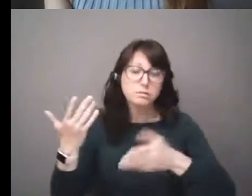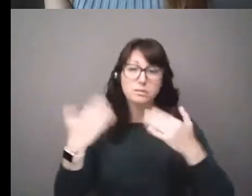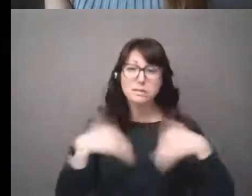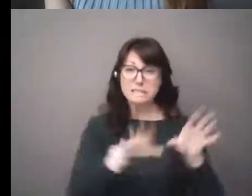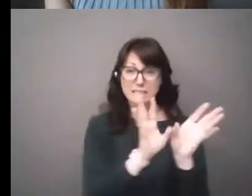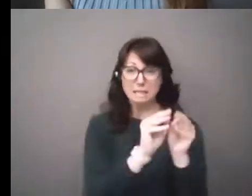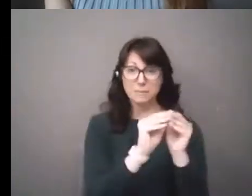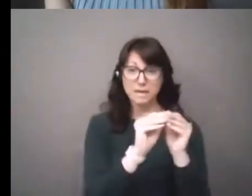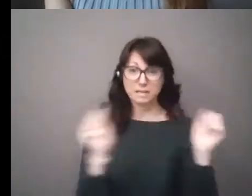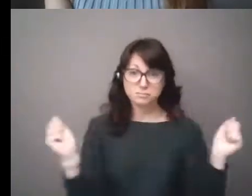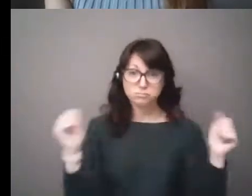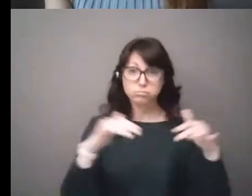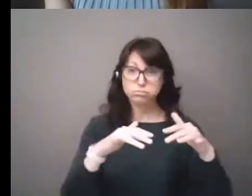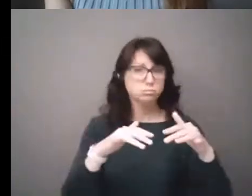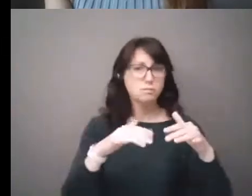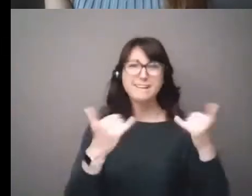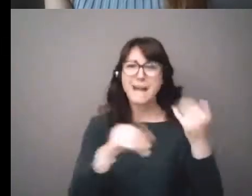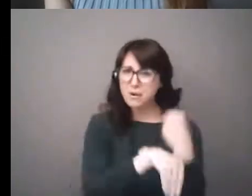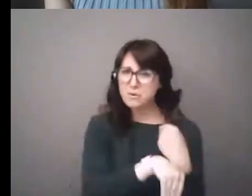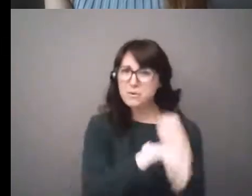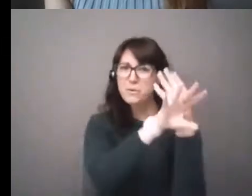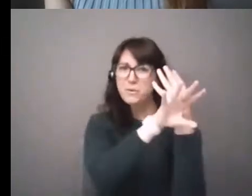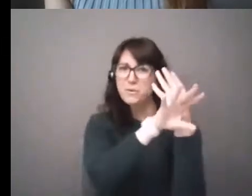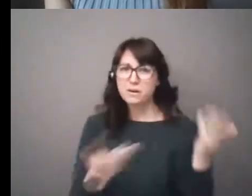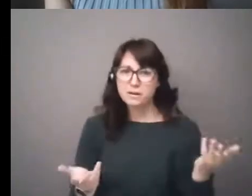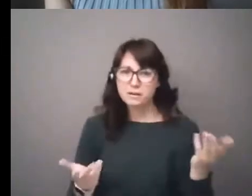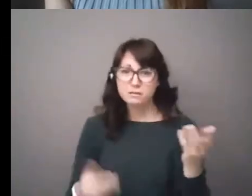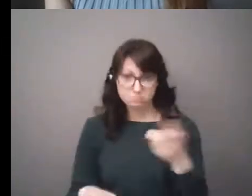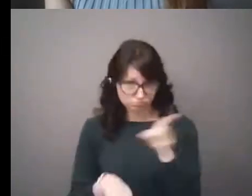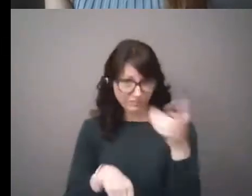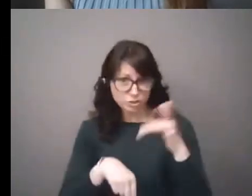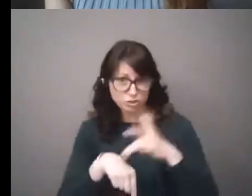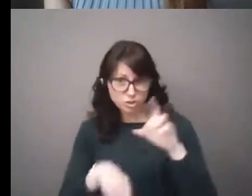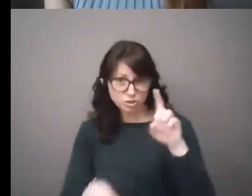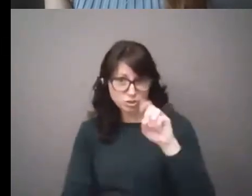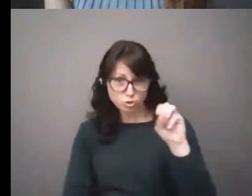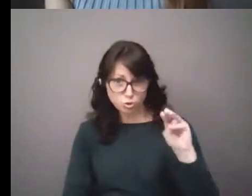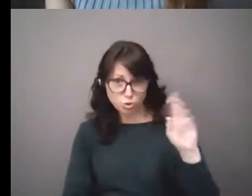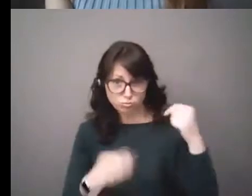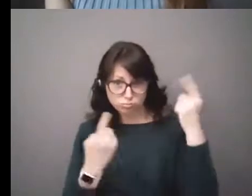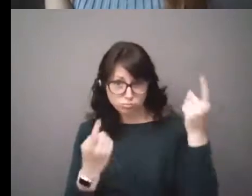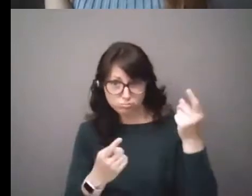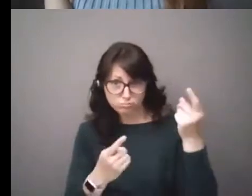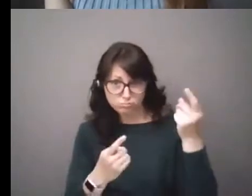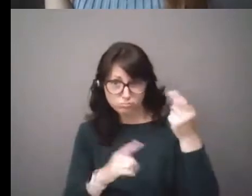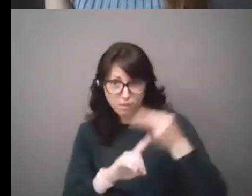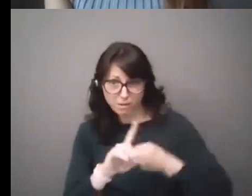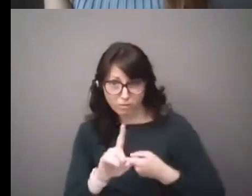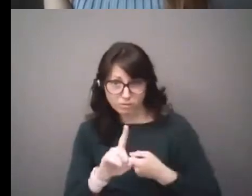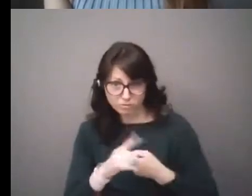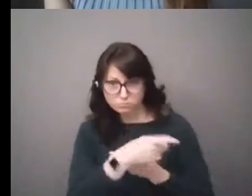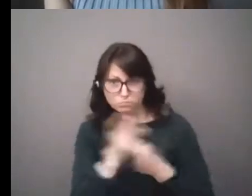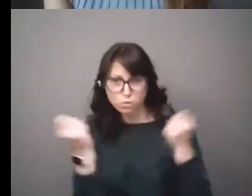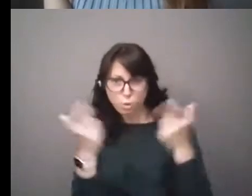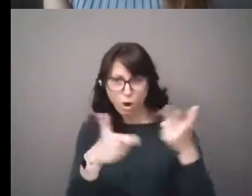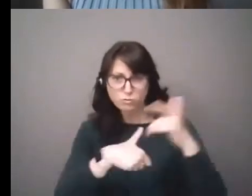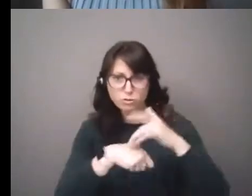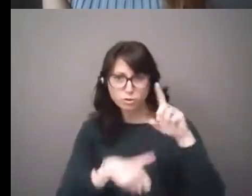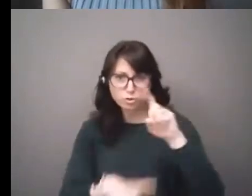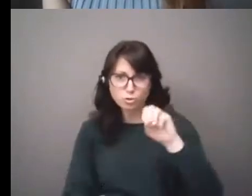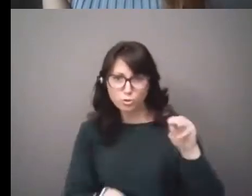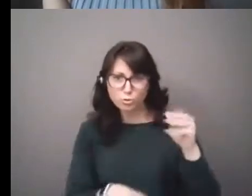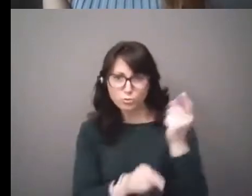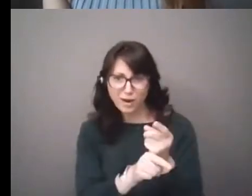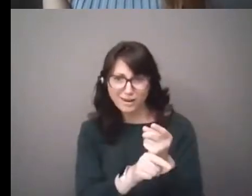meetings and Teams. And I mean, who hasn't been on Zoom in the last month? Those are